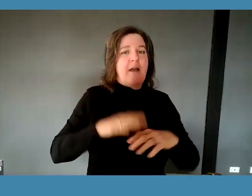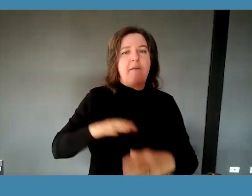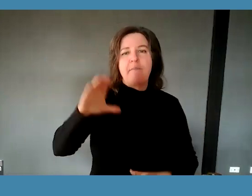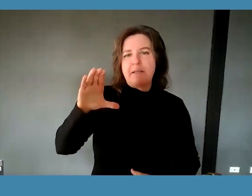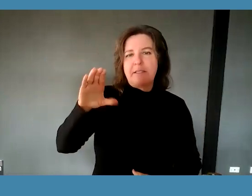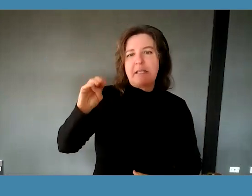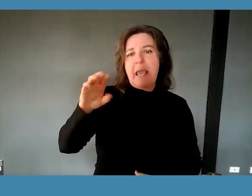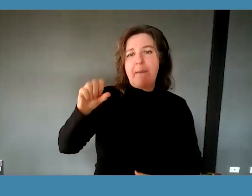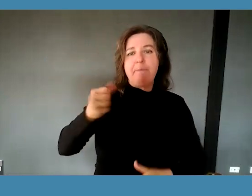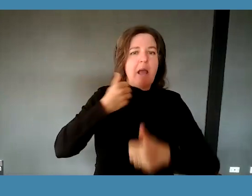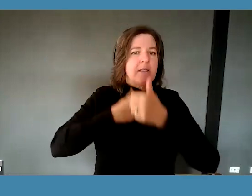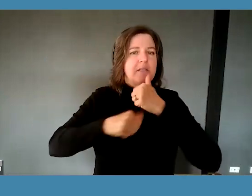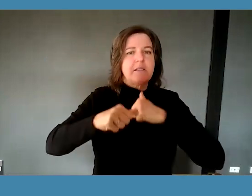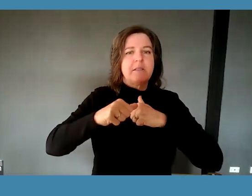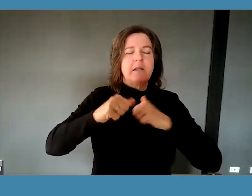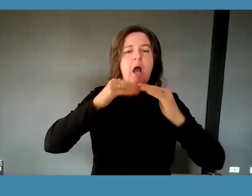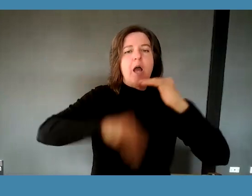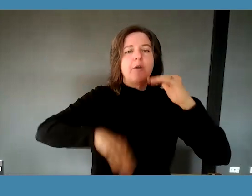under 21?